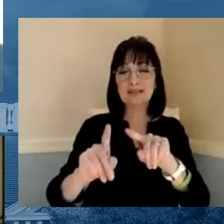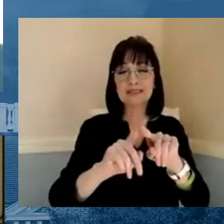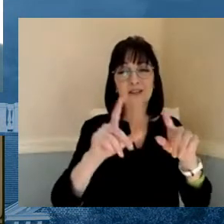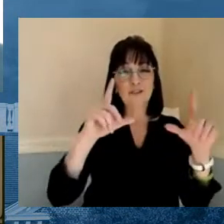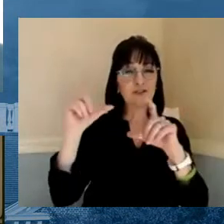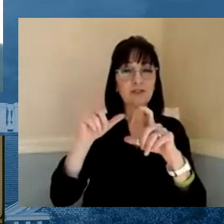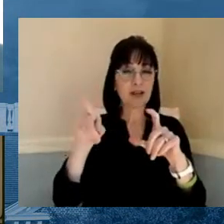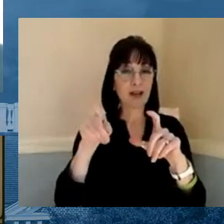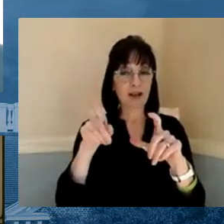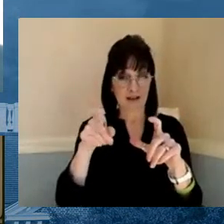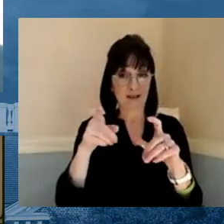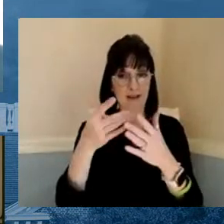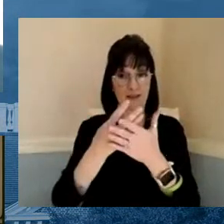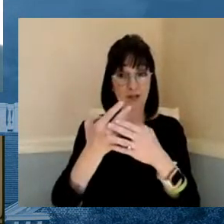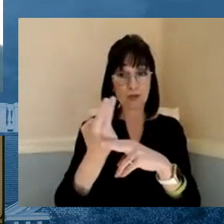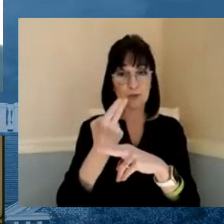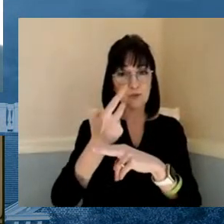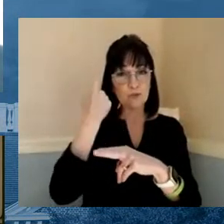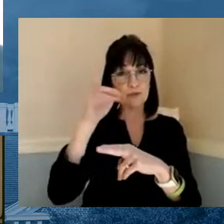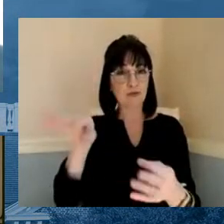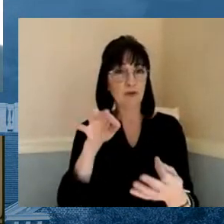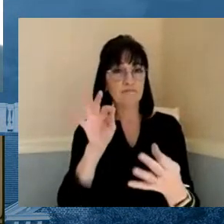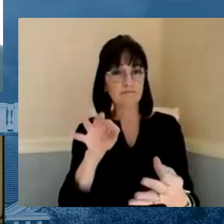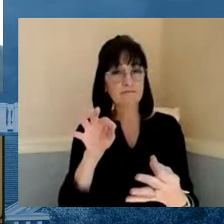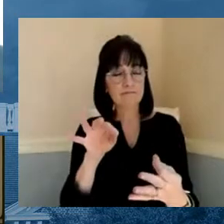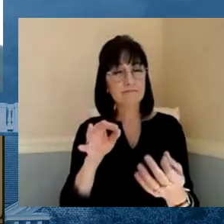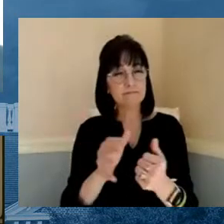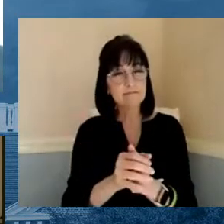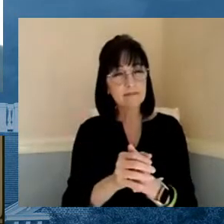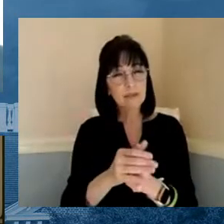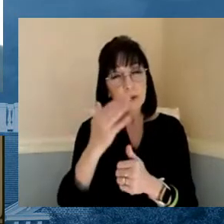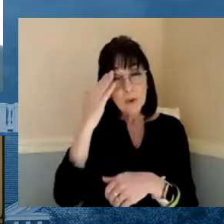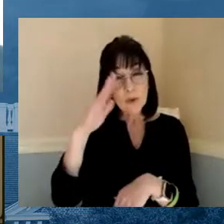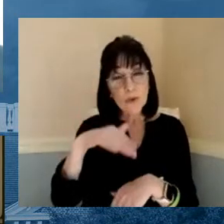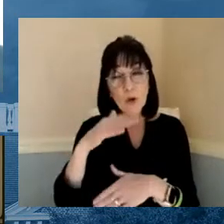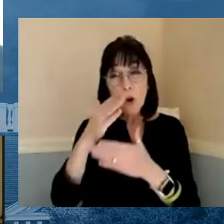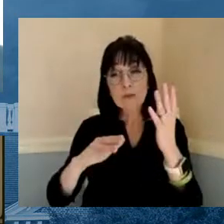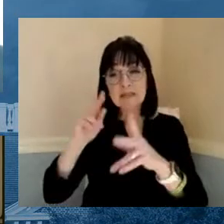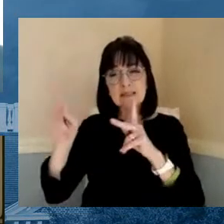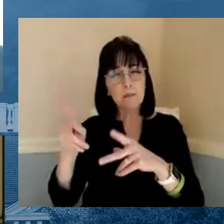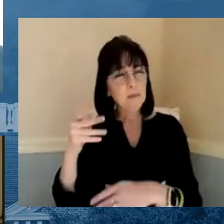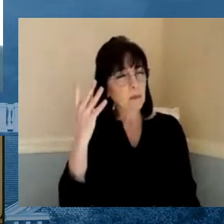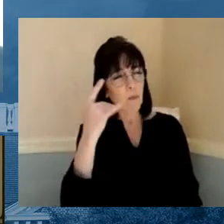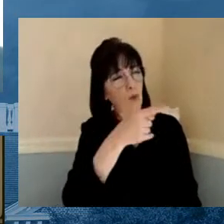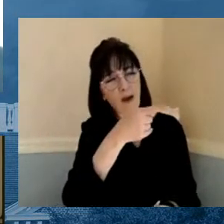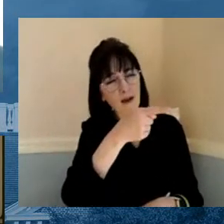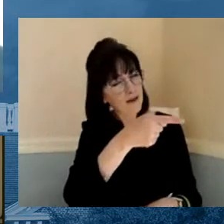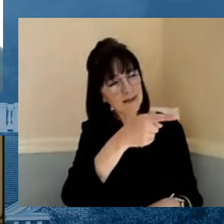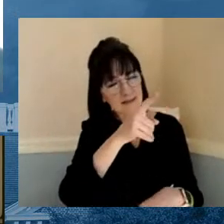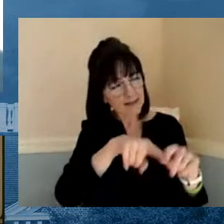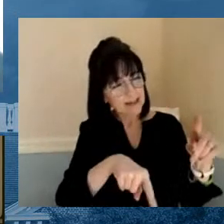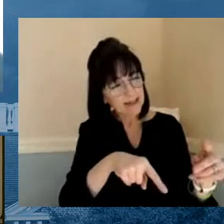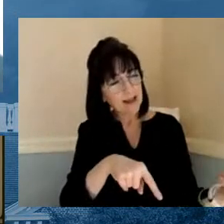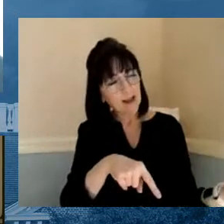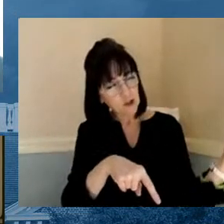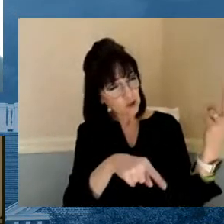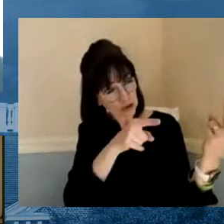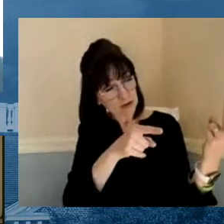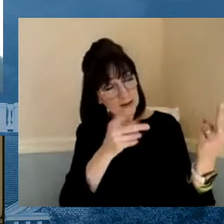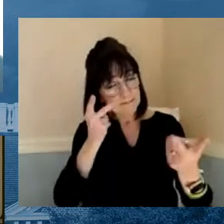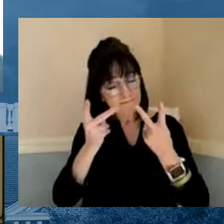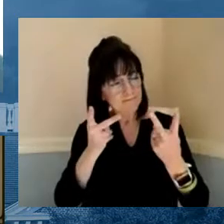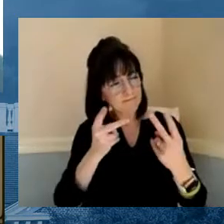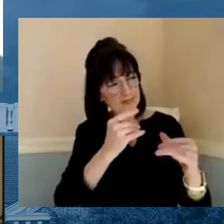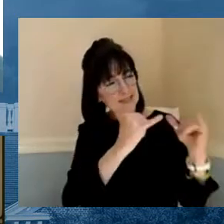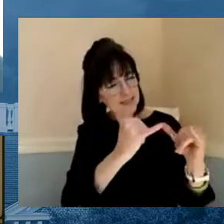finding yourself giving instructions and you say, why can't you see what I want you to do? This is when you need to change your filter and say something